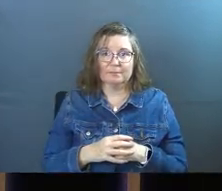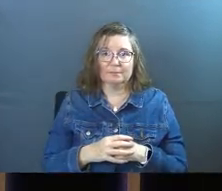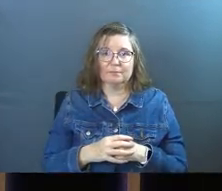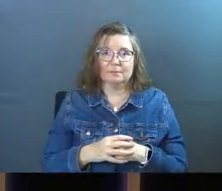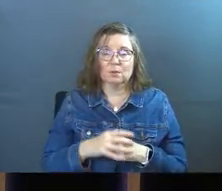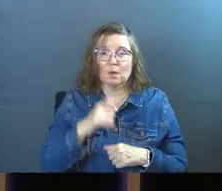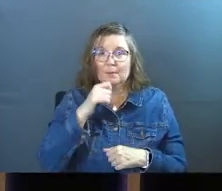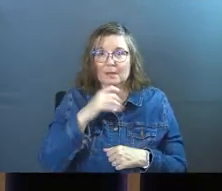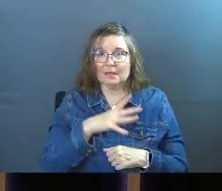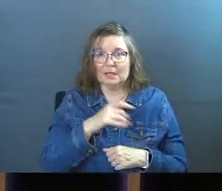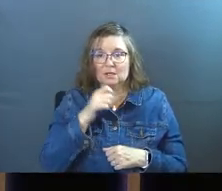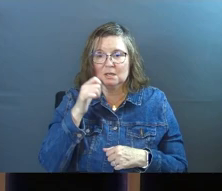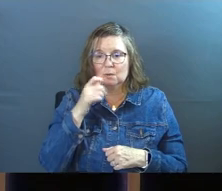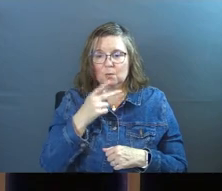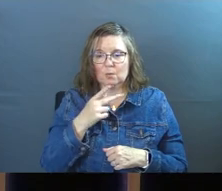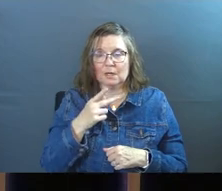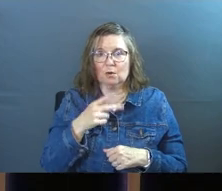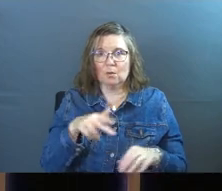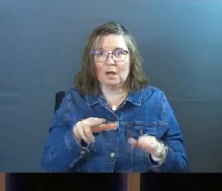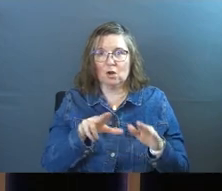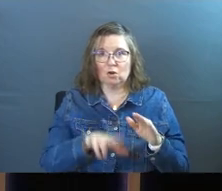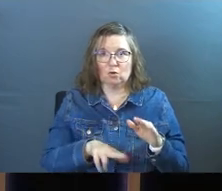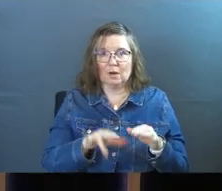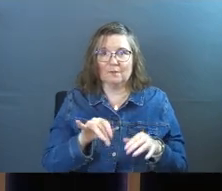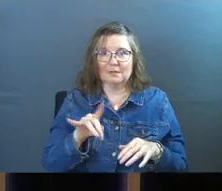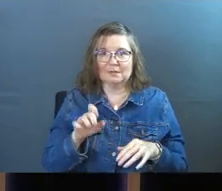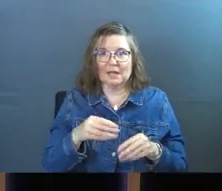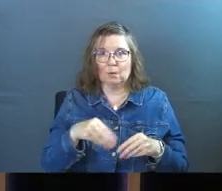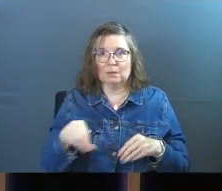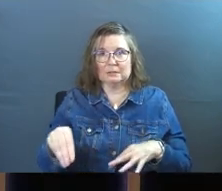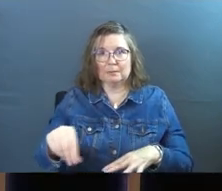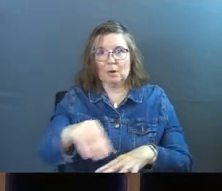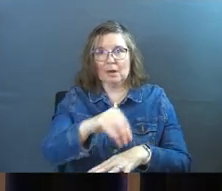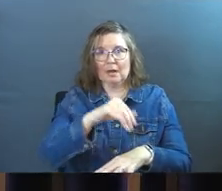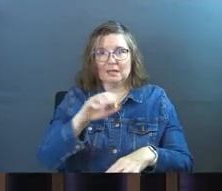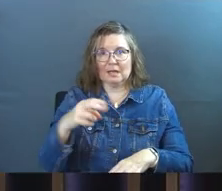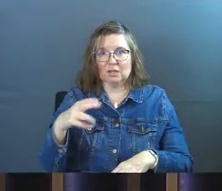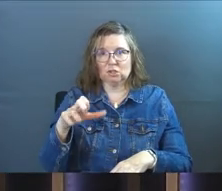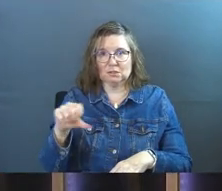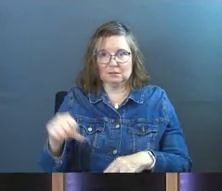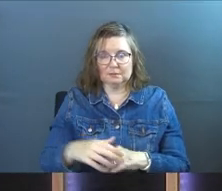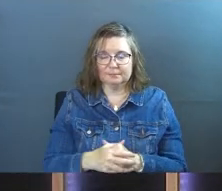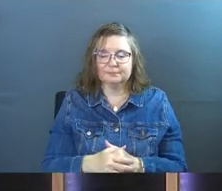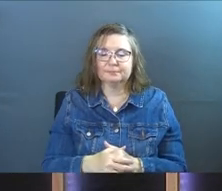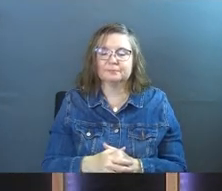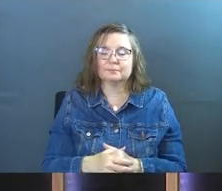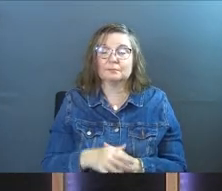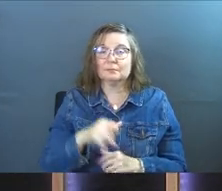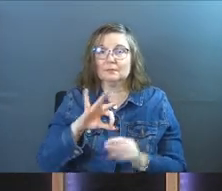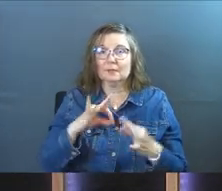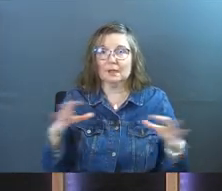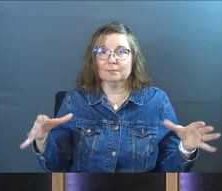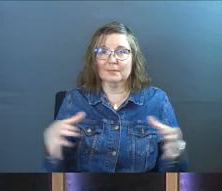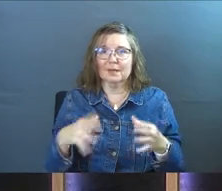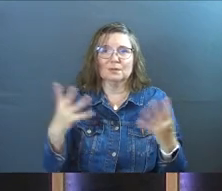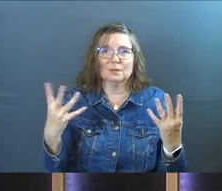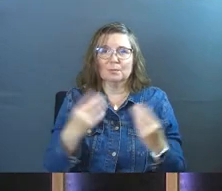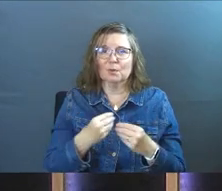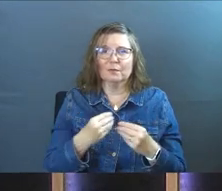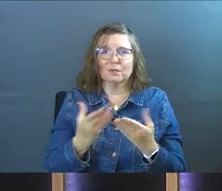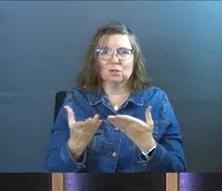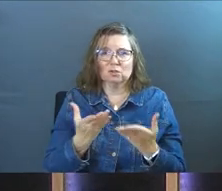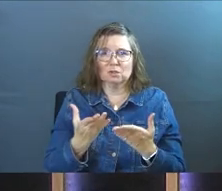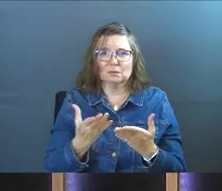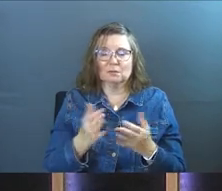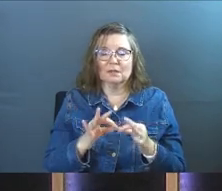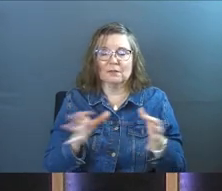So I met this lady yesterday. We were at a gravesite, and we were spreading ashes. And this family had come together. It was this beautiful little